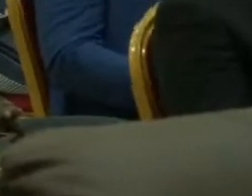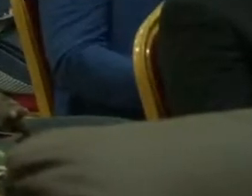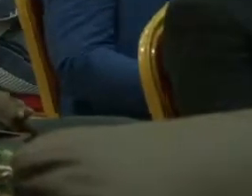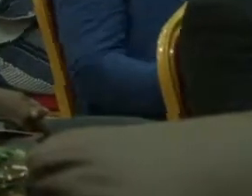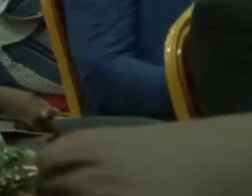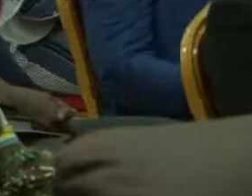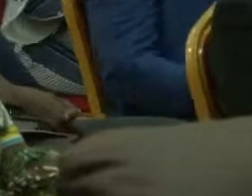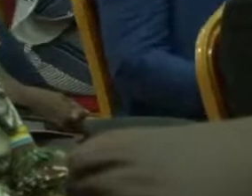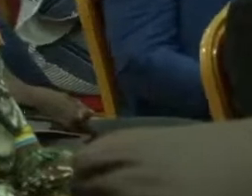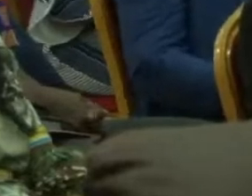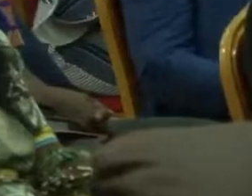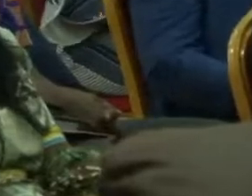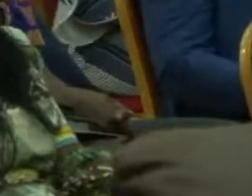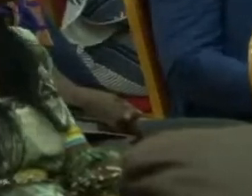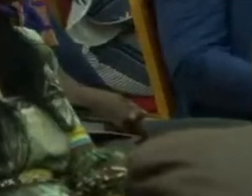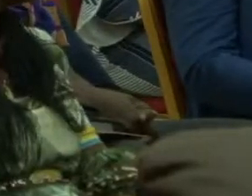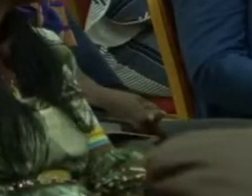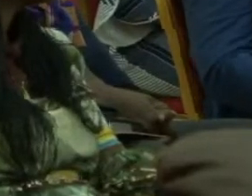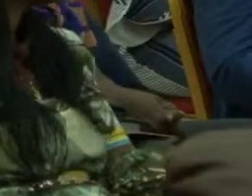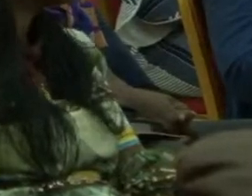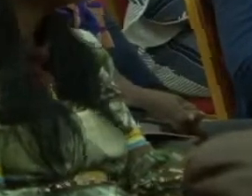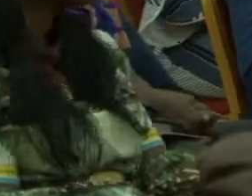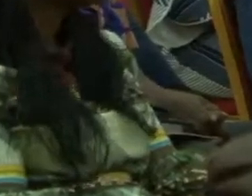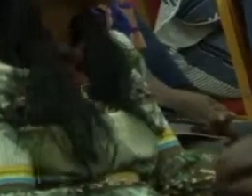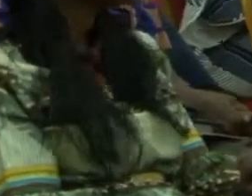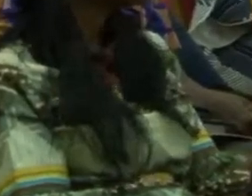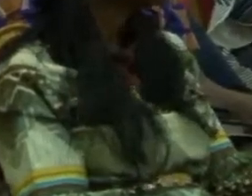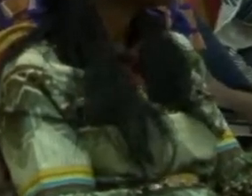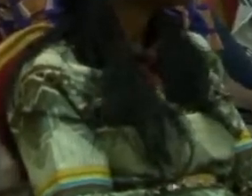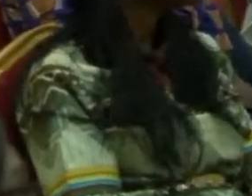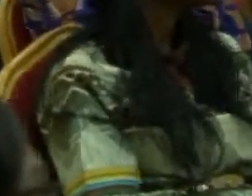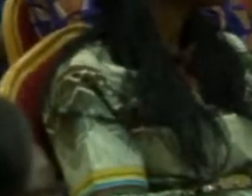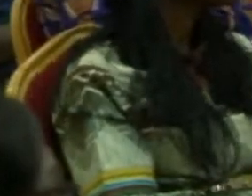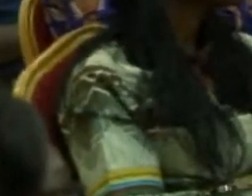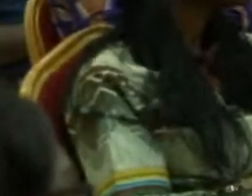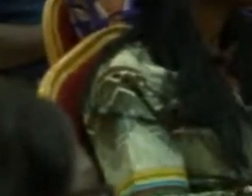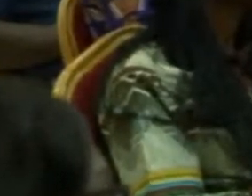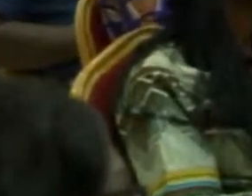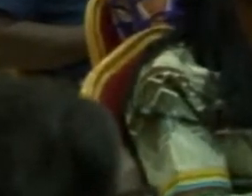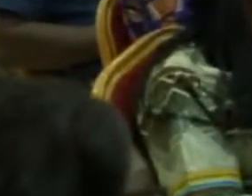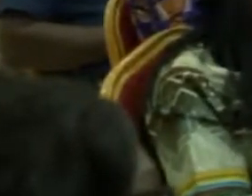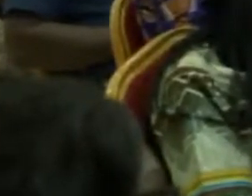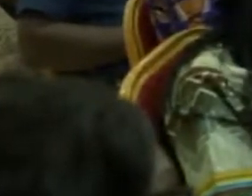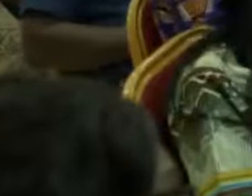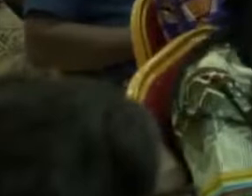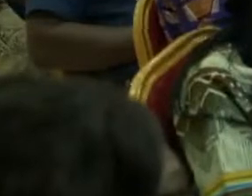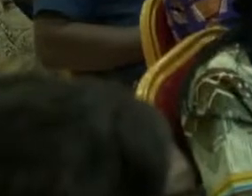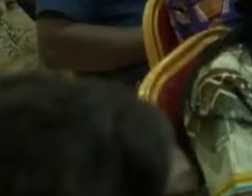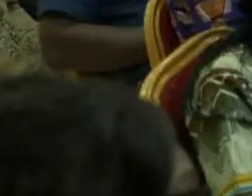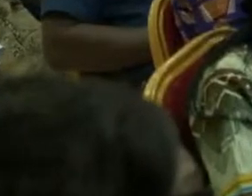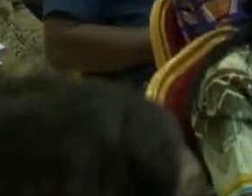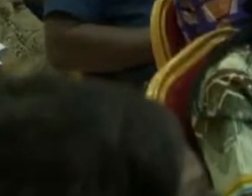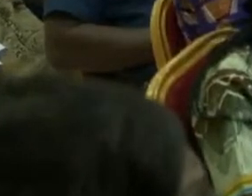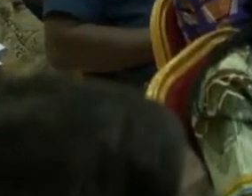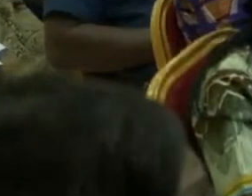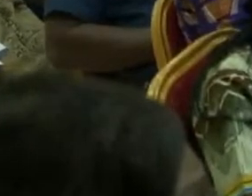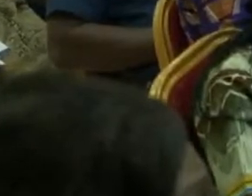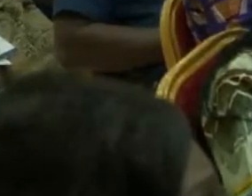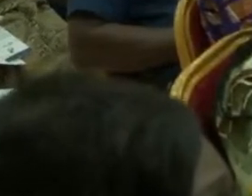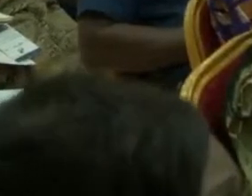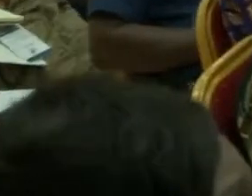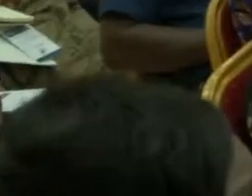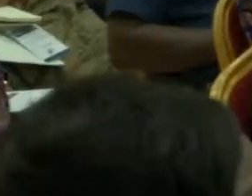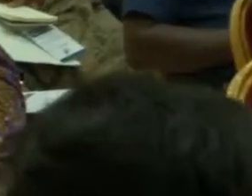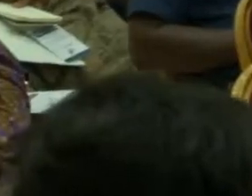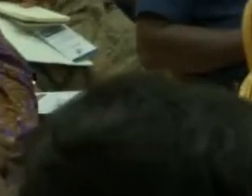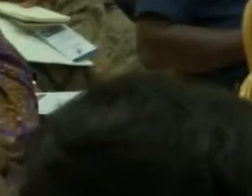this particular lecture tonight. If there's nobody here that she's about to speak to, she's speaking to me. So I am open for this.